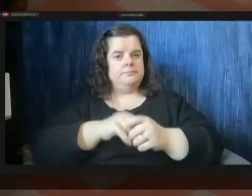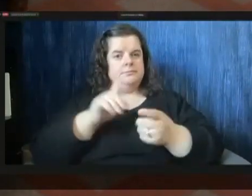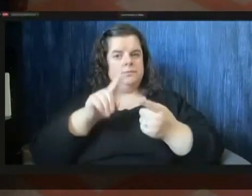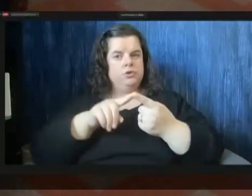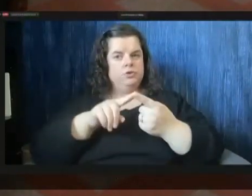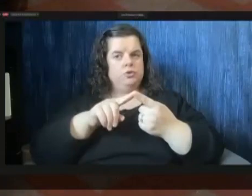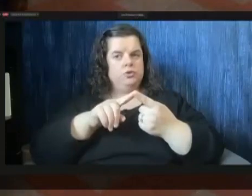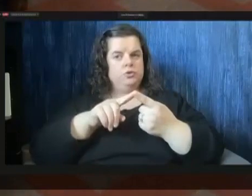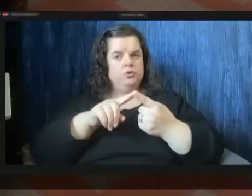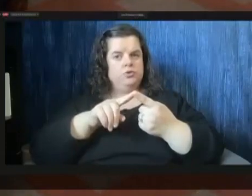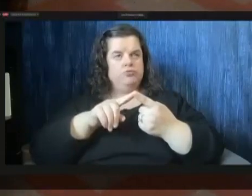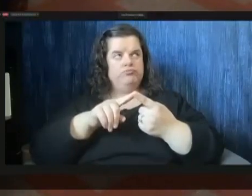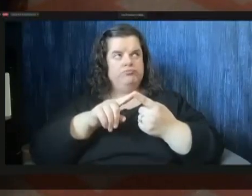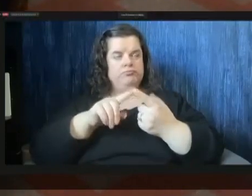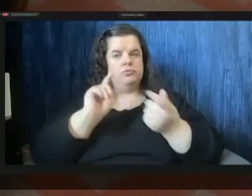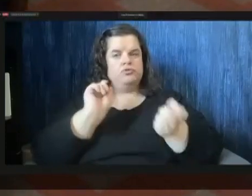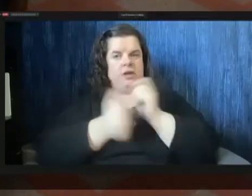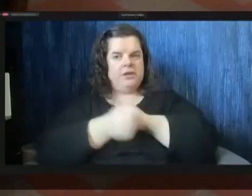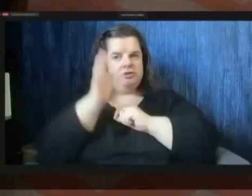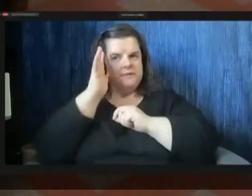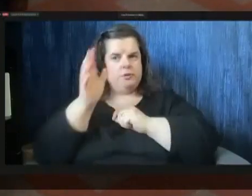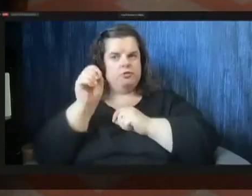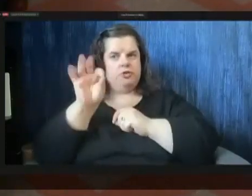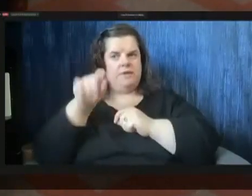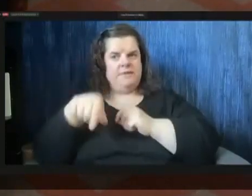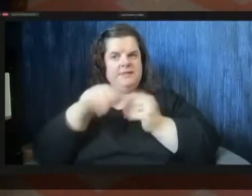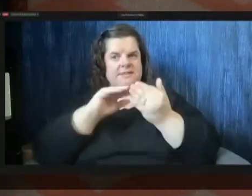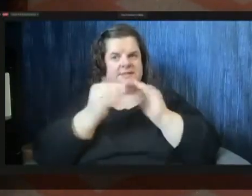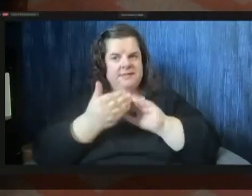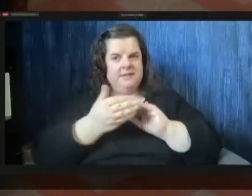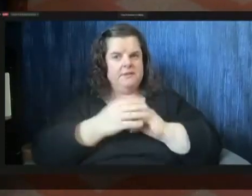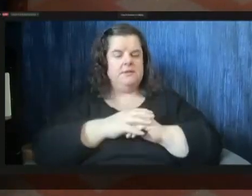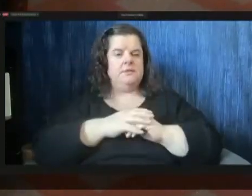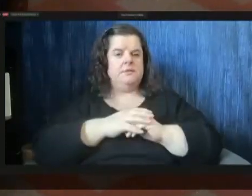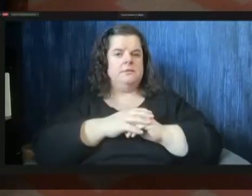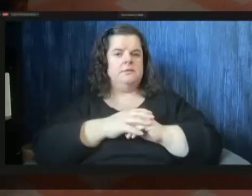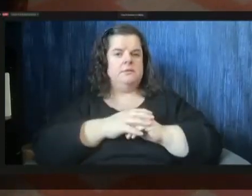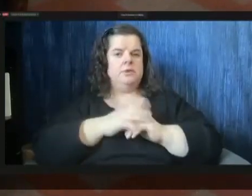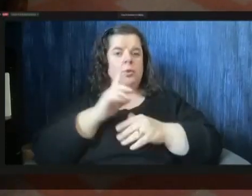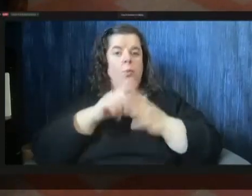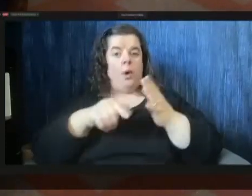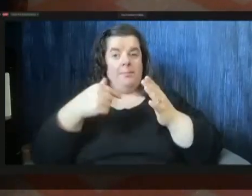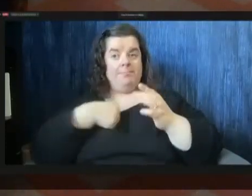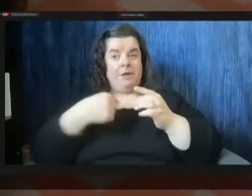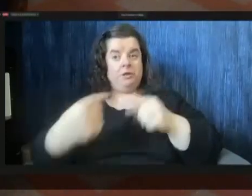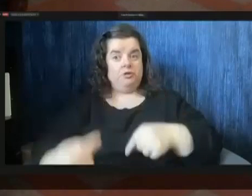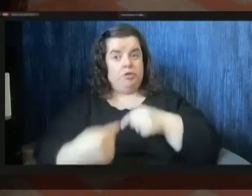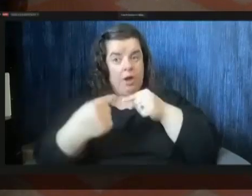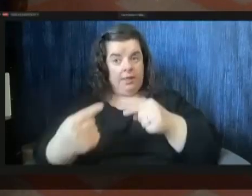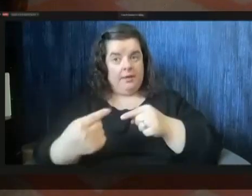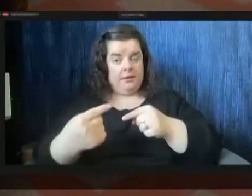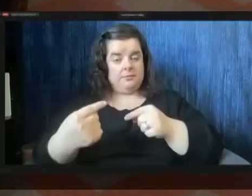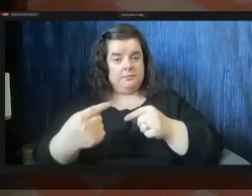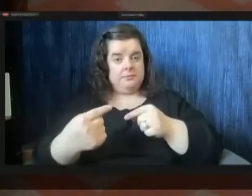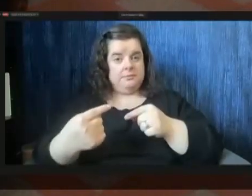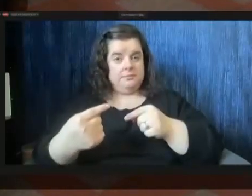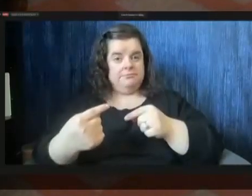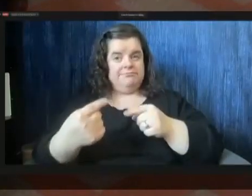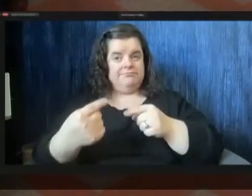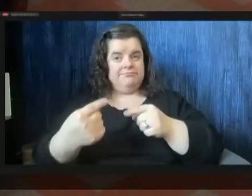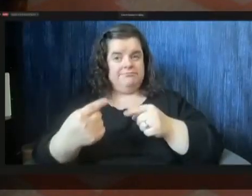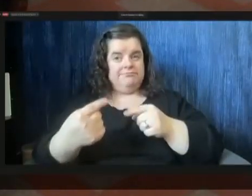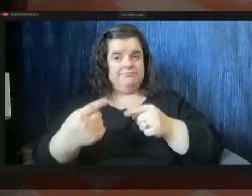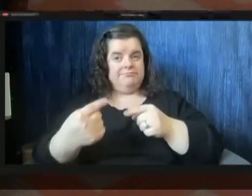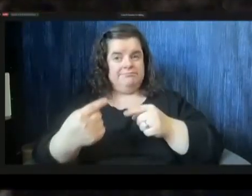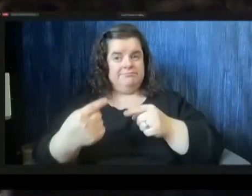chart the future of the city. And what I'm struggling with and have for a while